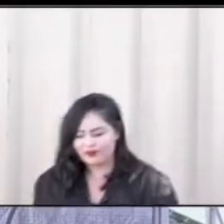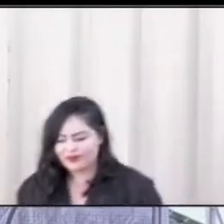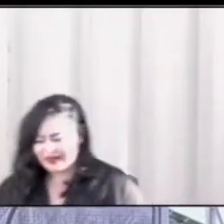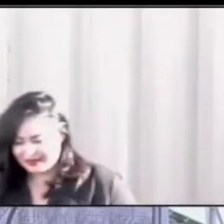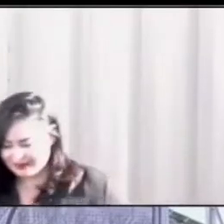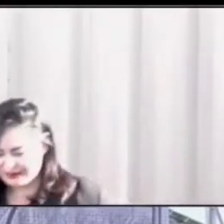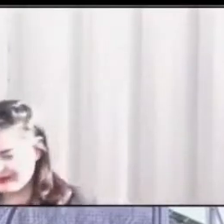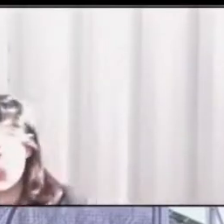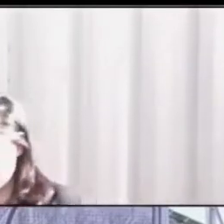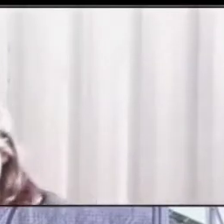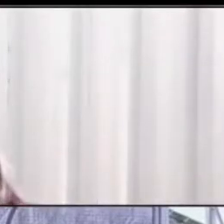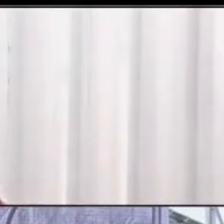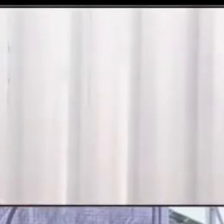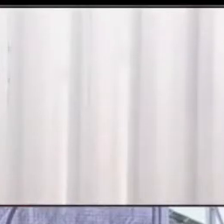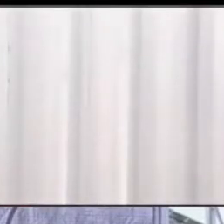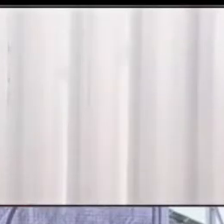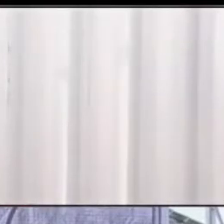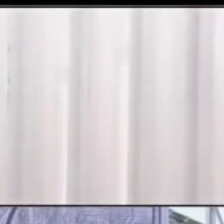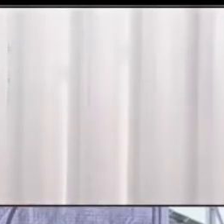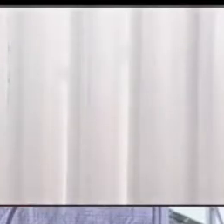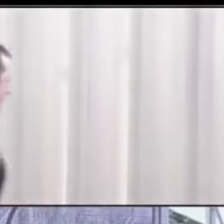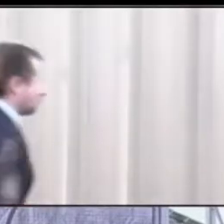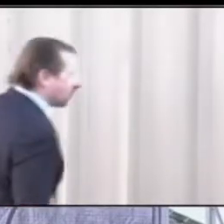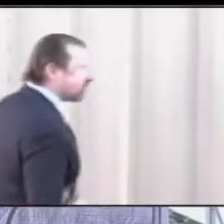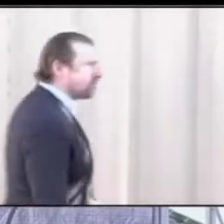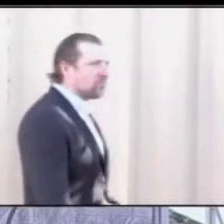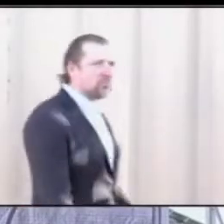Los Angeles County Sheriff.